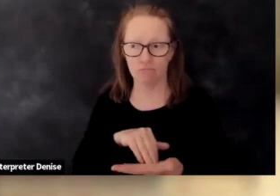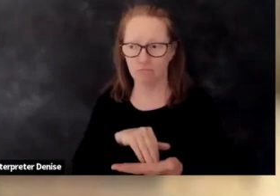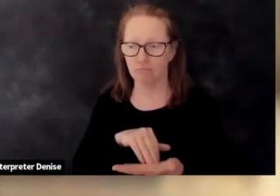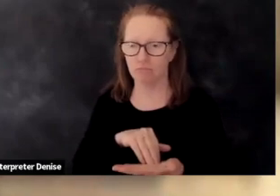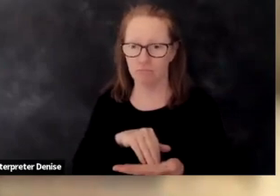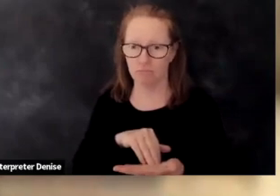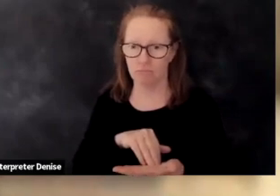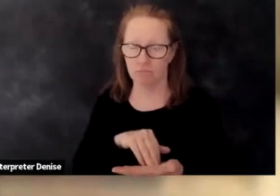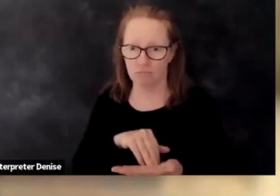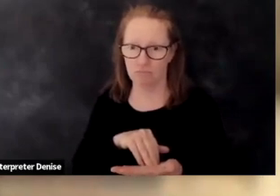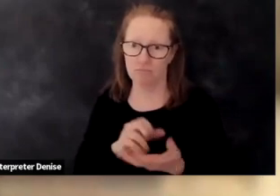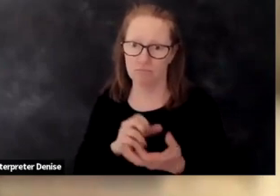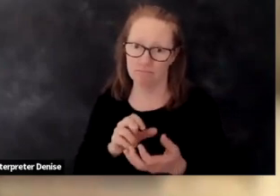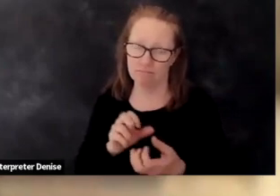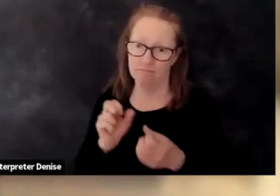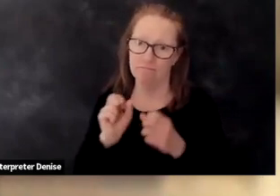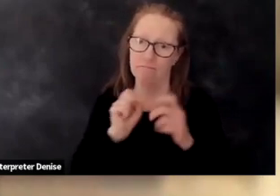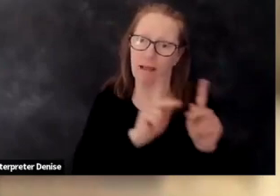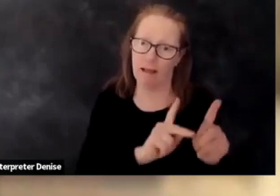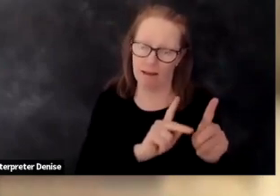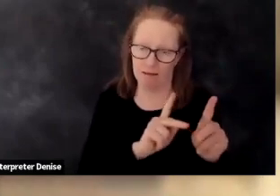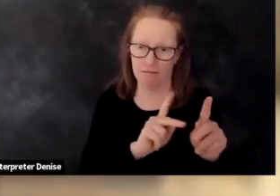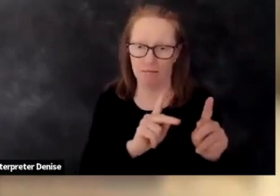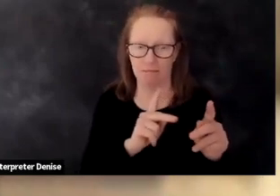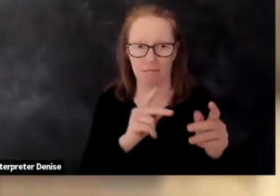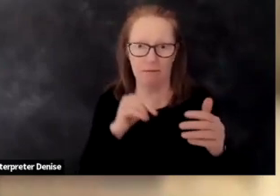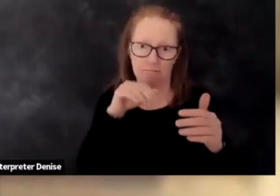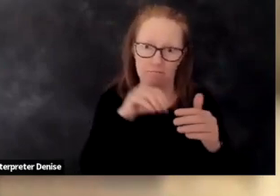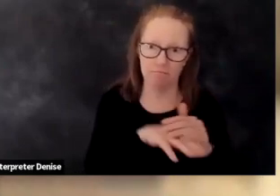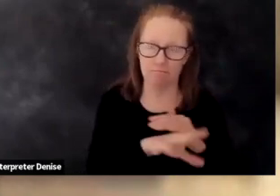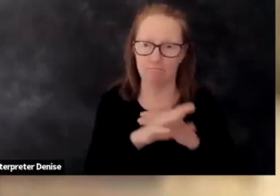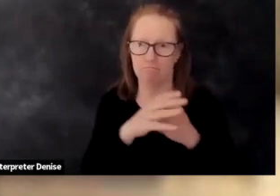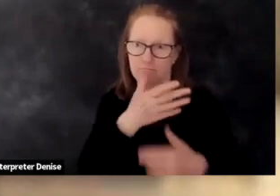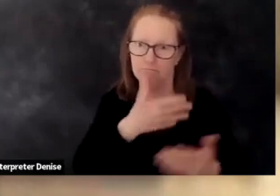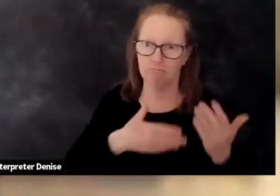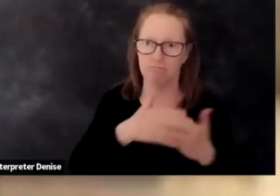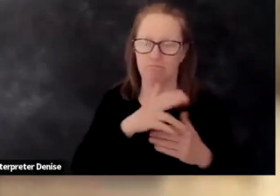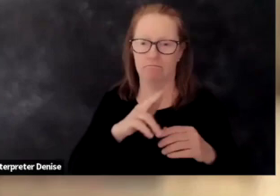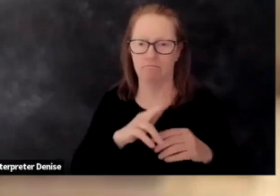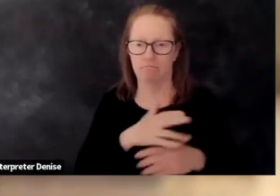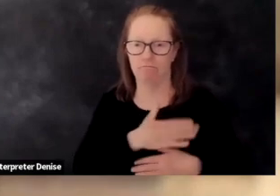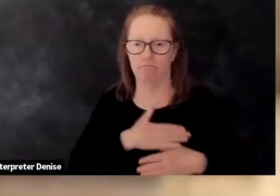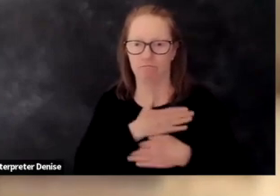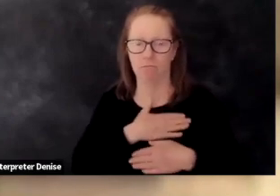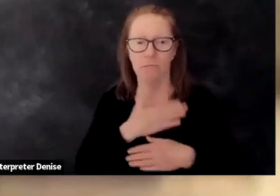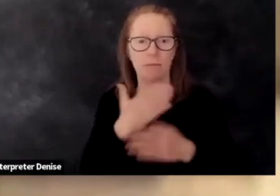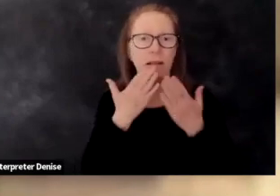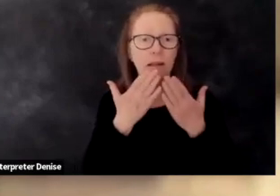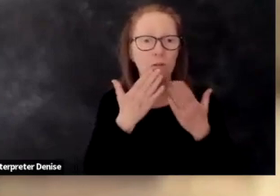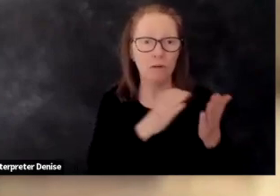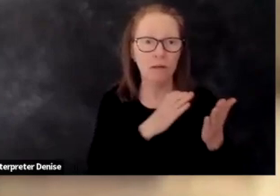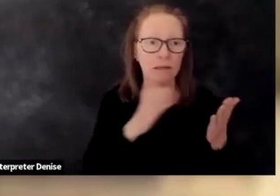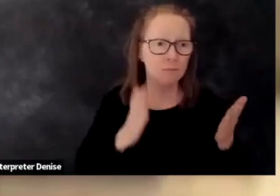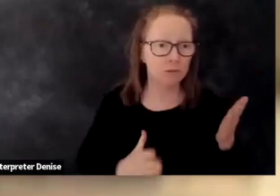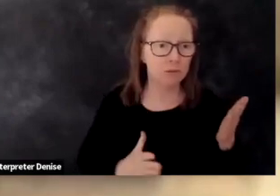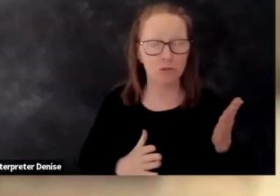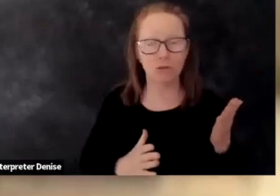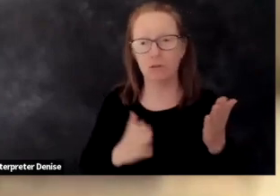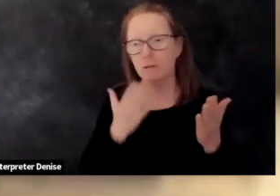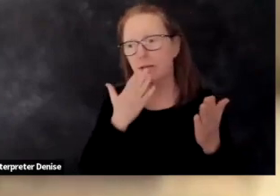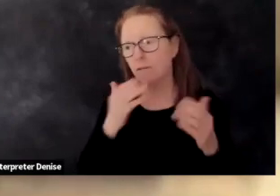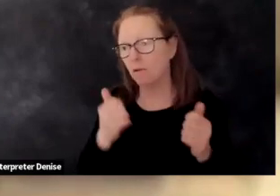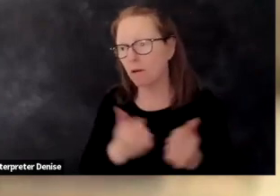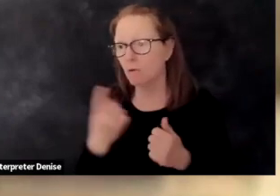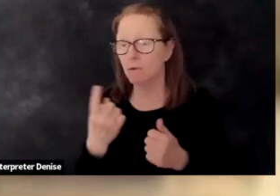did. We want to say thank you. I think the last thing, commissioners, that we would just like to get to a sit-down meeting sooner